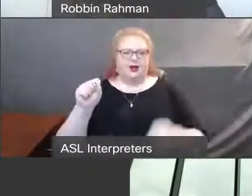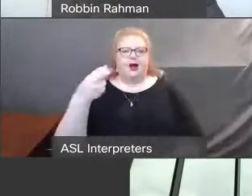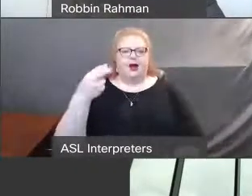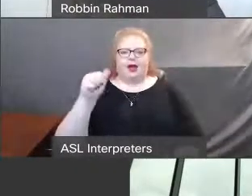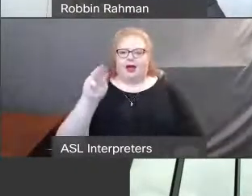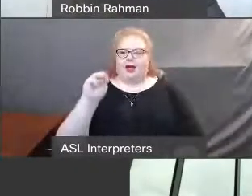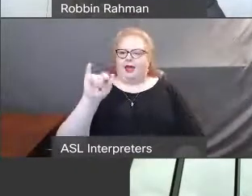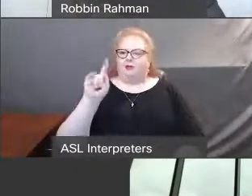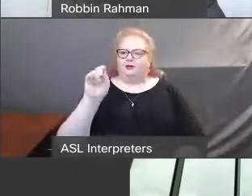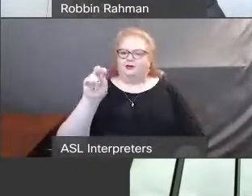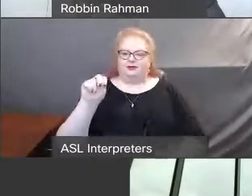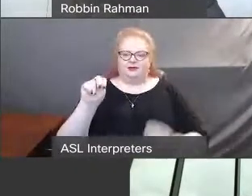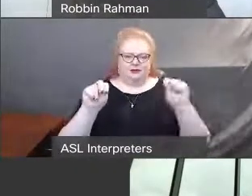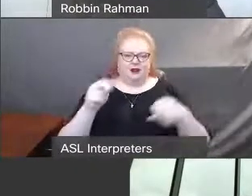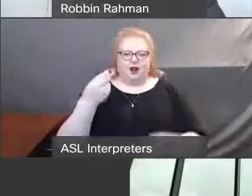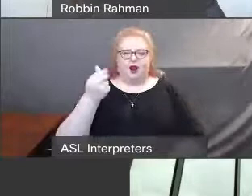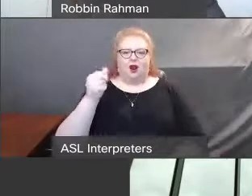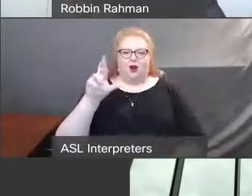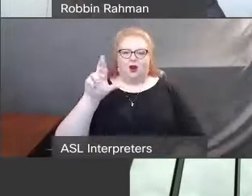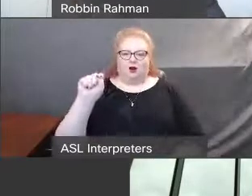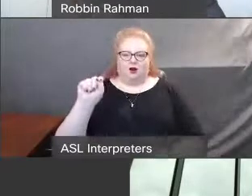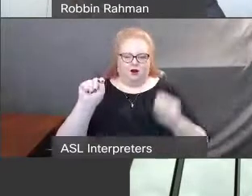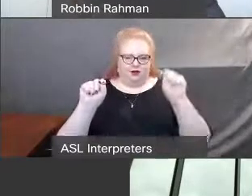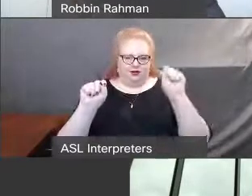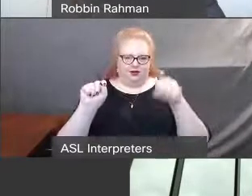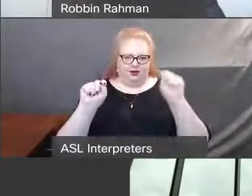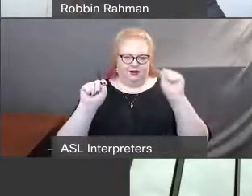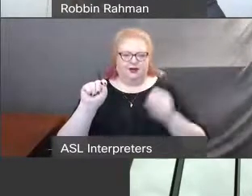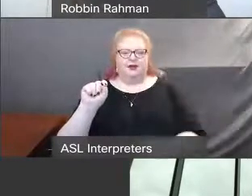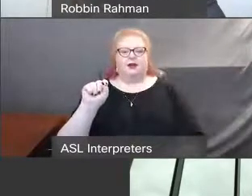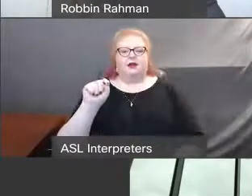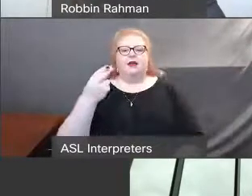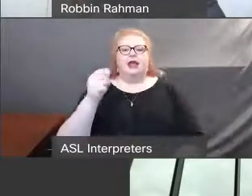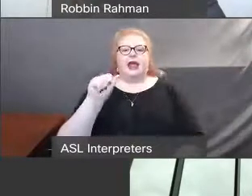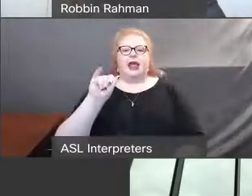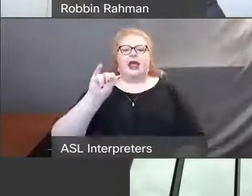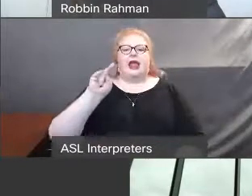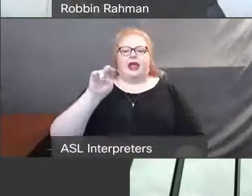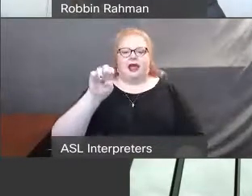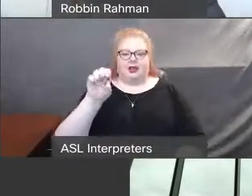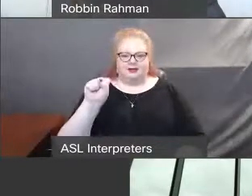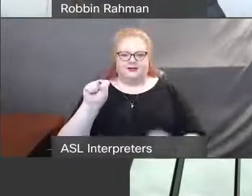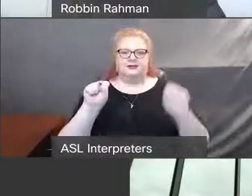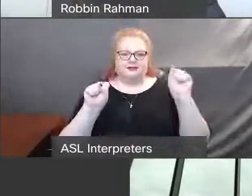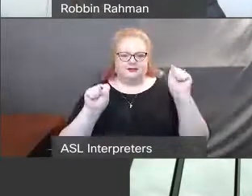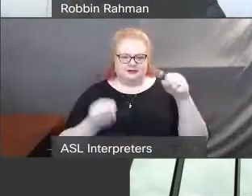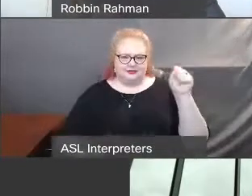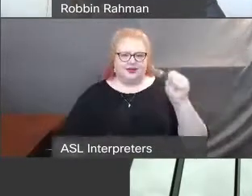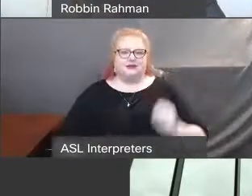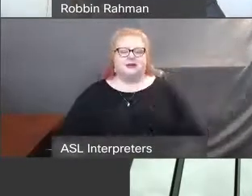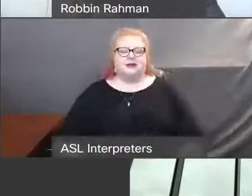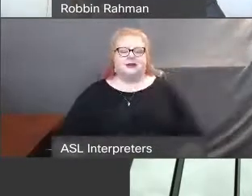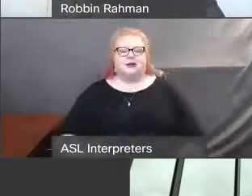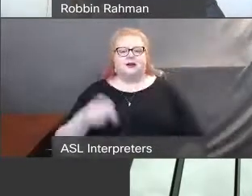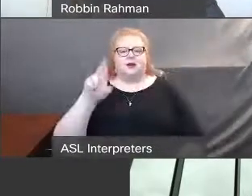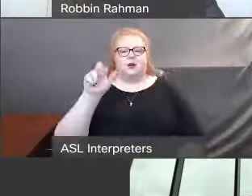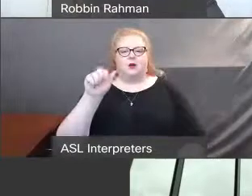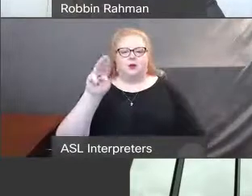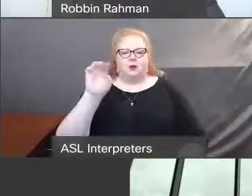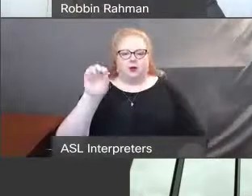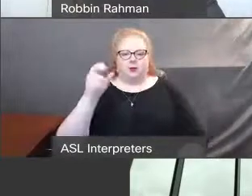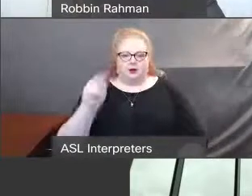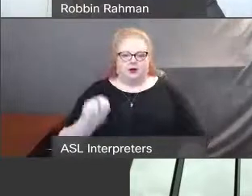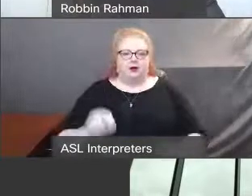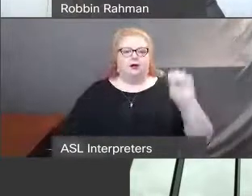Hamilton, Aye. Hart, Aye. Heinz, Yes. Ramon,